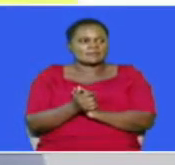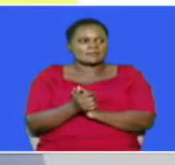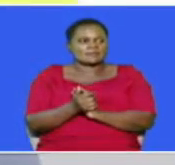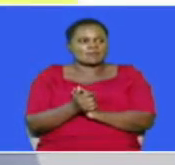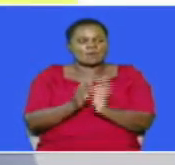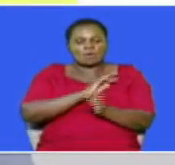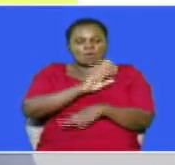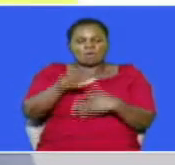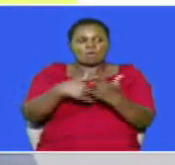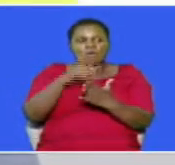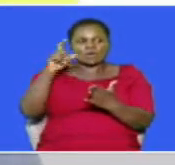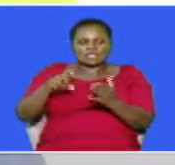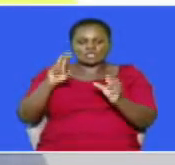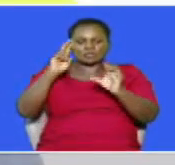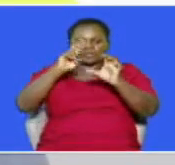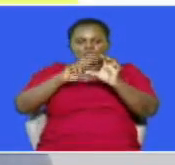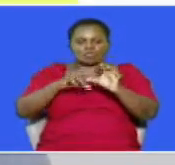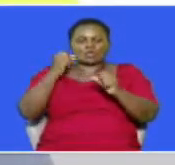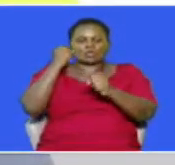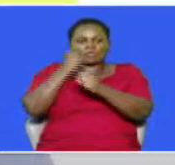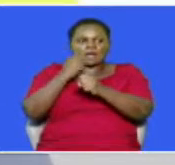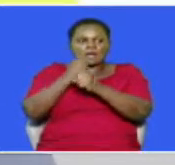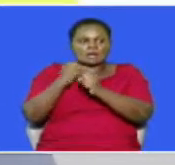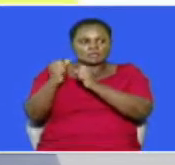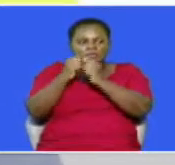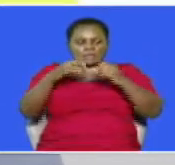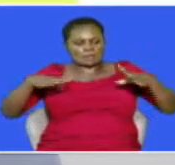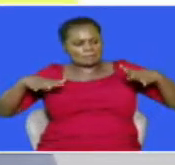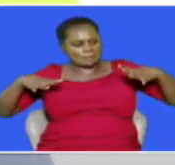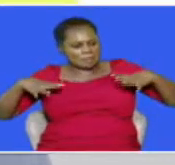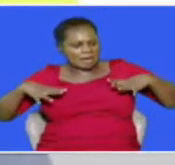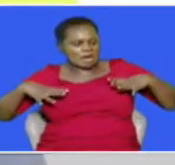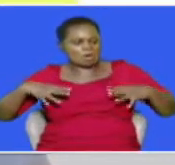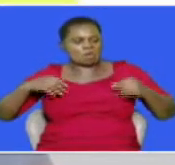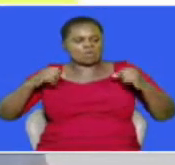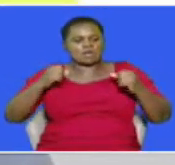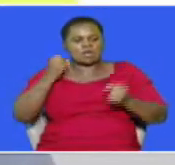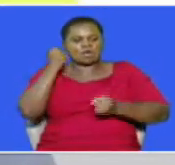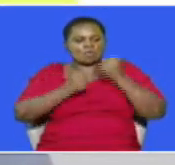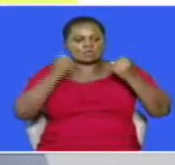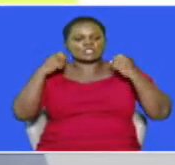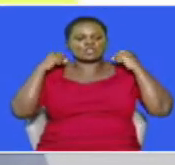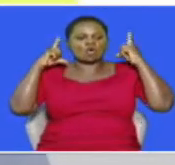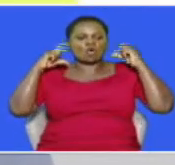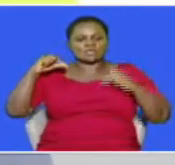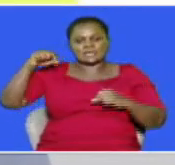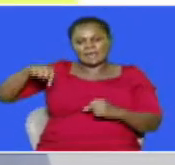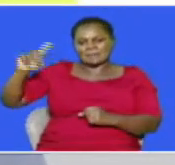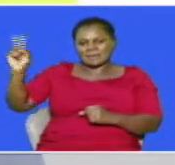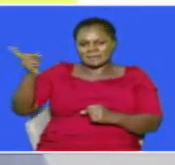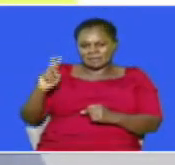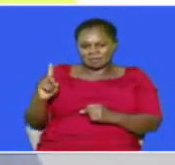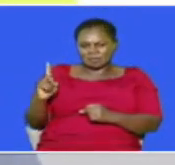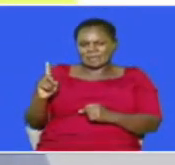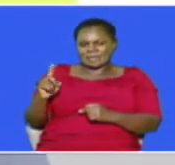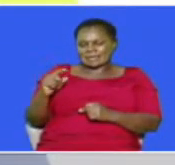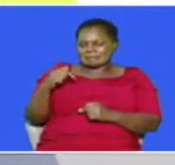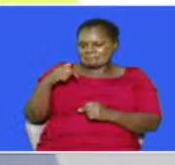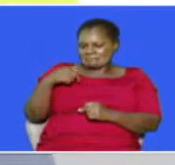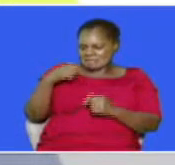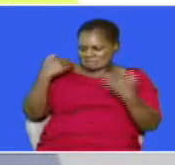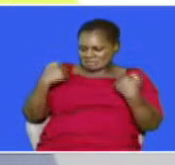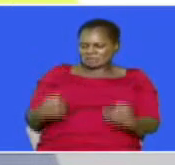And we all need to join hands to be proud of this marathon being hosted with us here in Nairobi, of which to